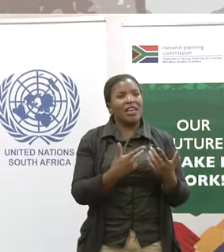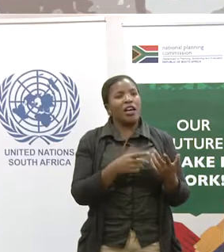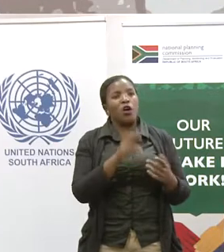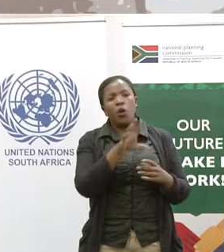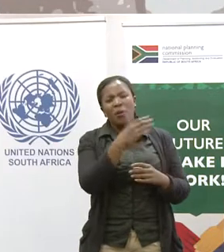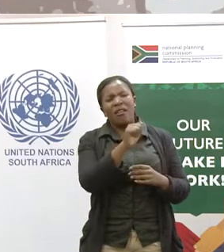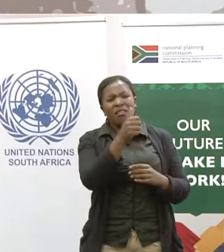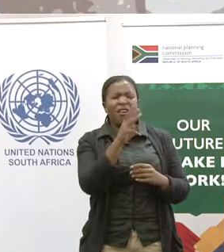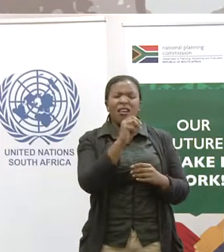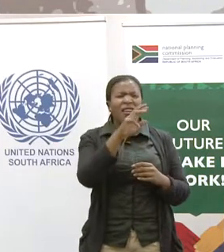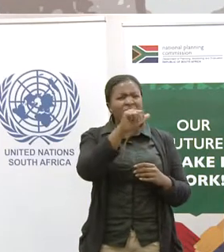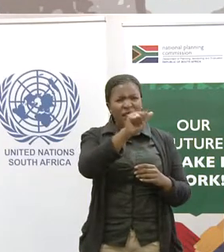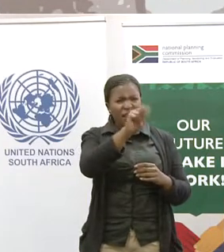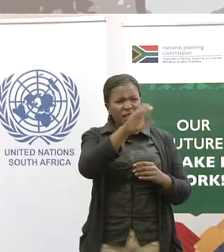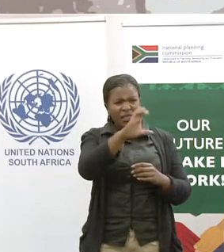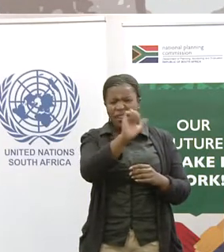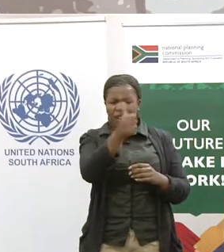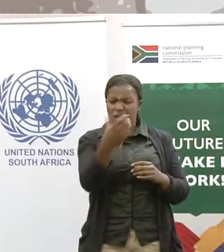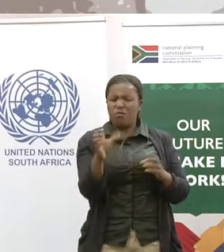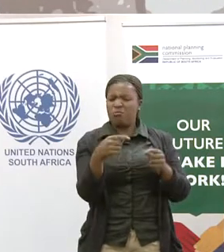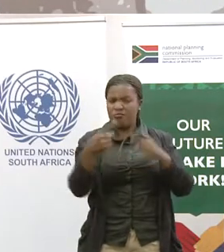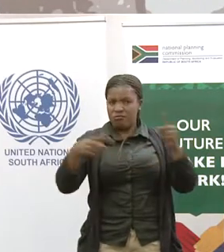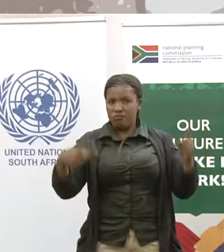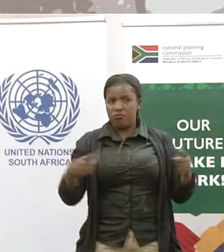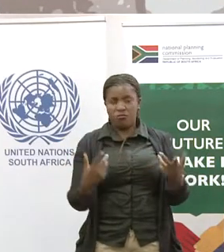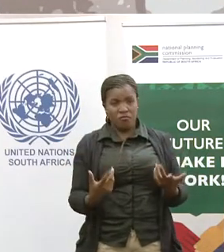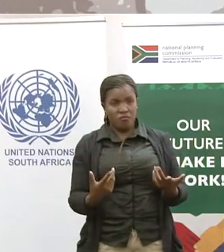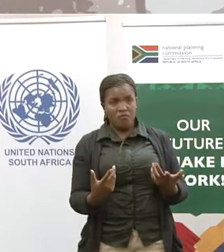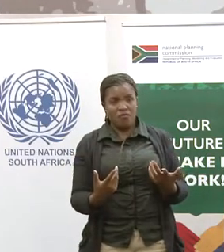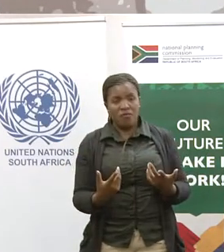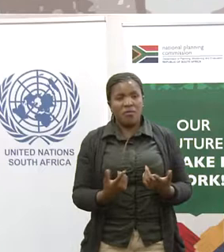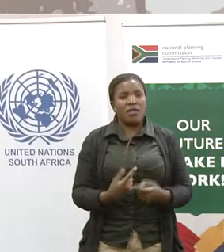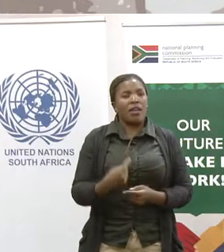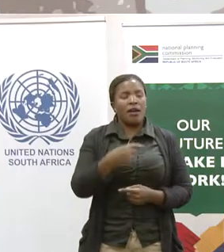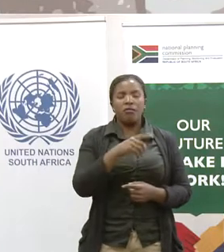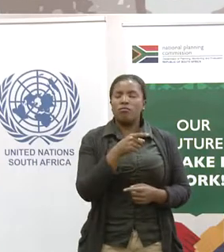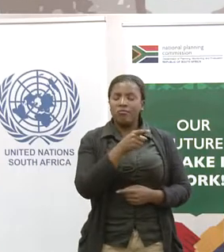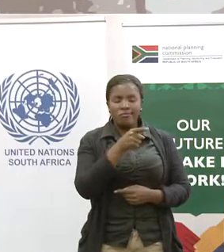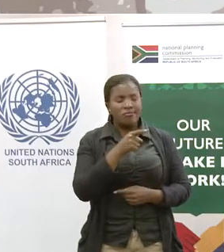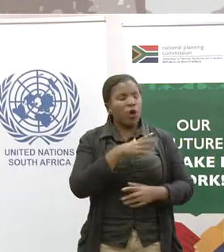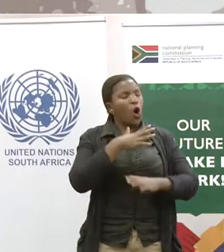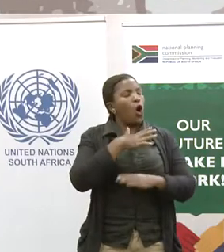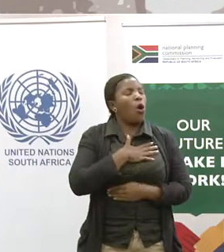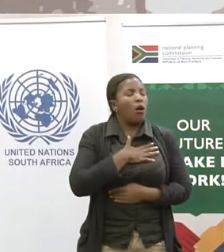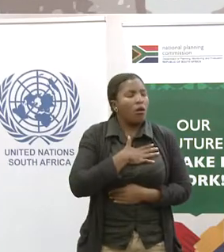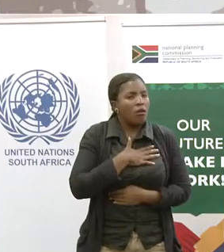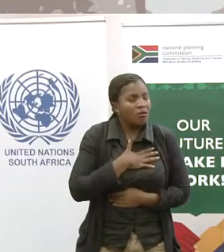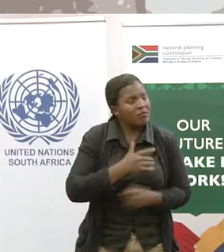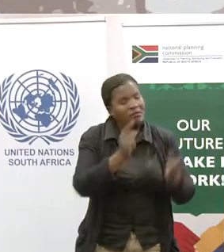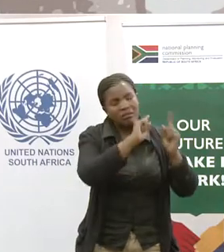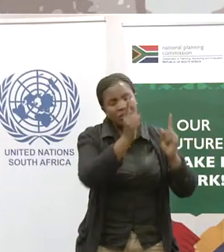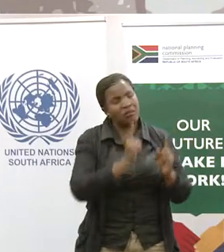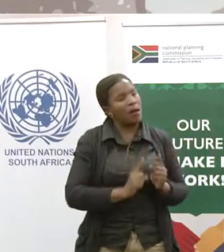many deployments. So I would say it was an honor and a privilege to actually have